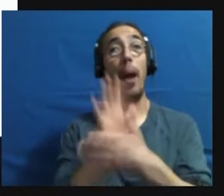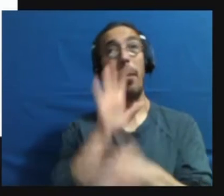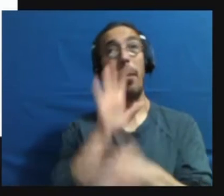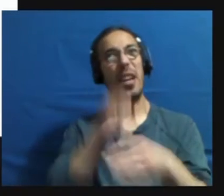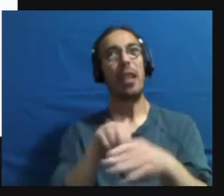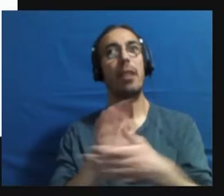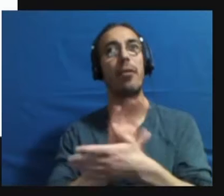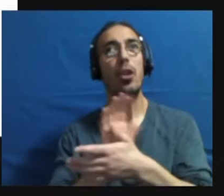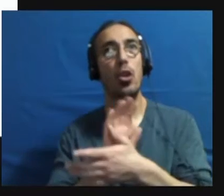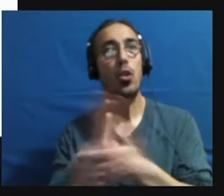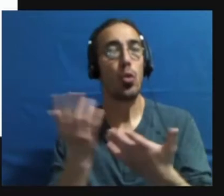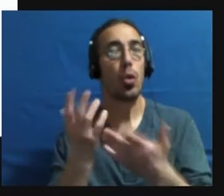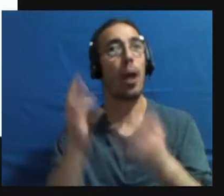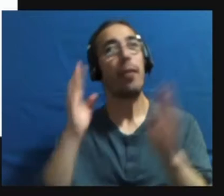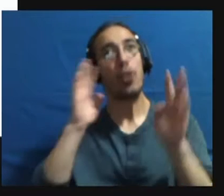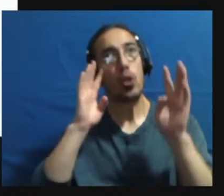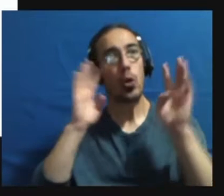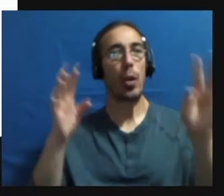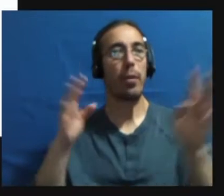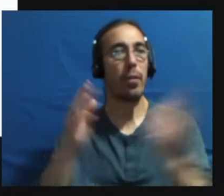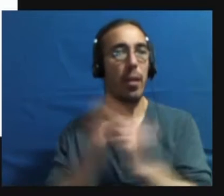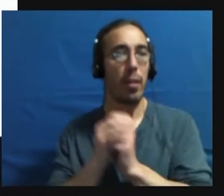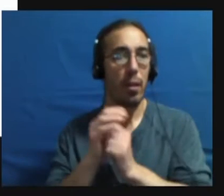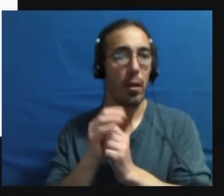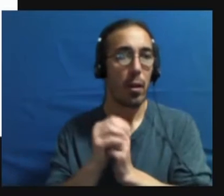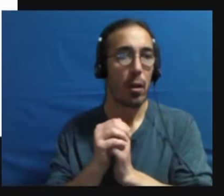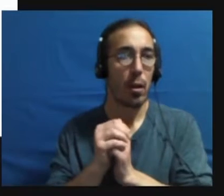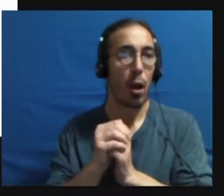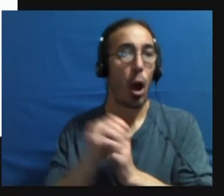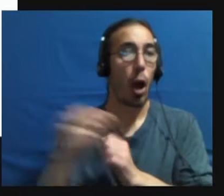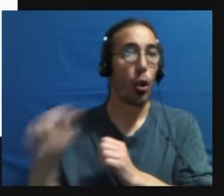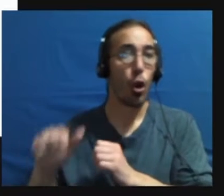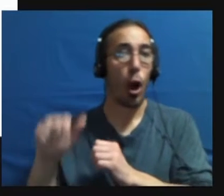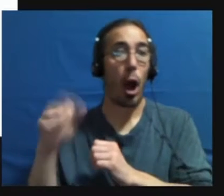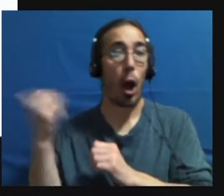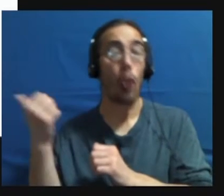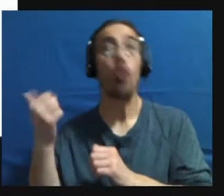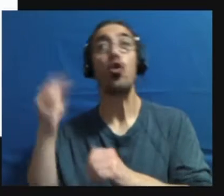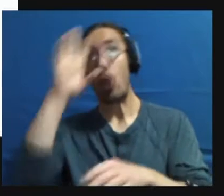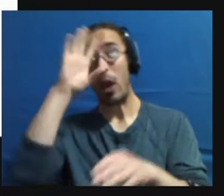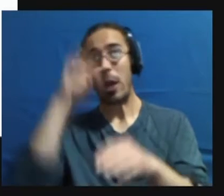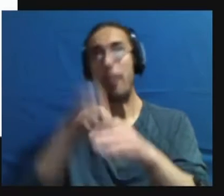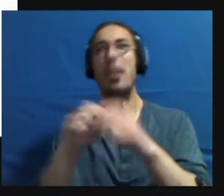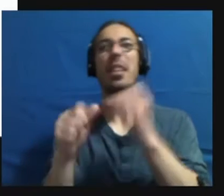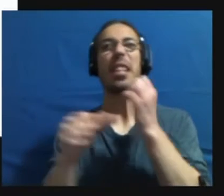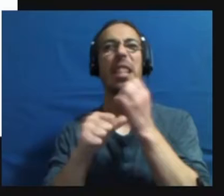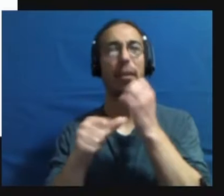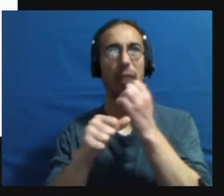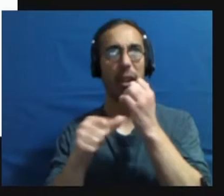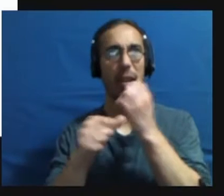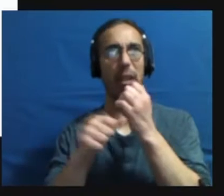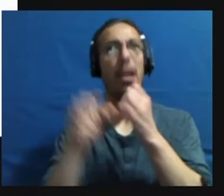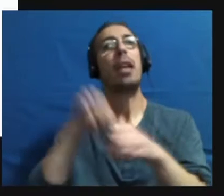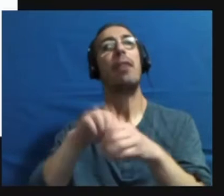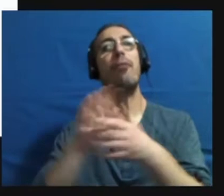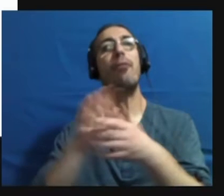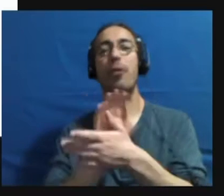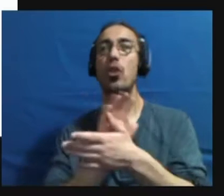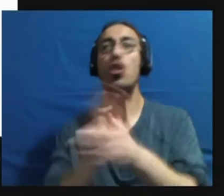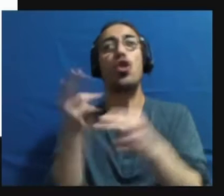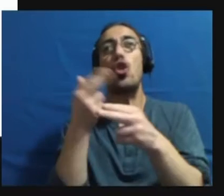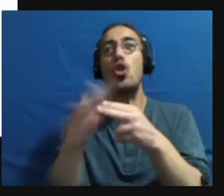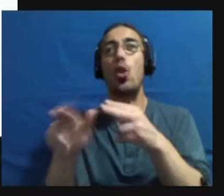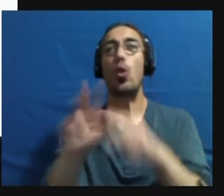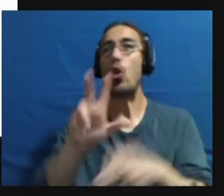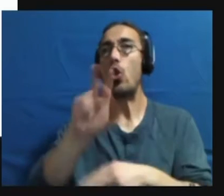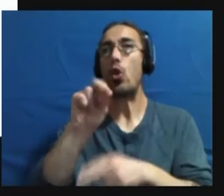Amani, the creator of Smarter in Seconds. And there are other autistic self-advocates in the video. It's just a quick 30-second intro